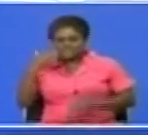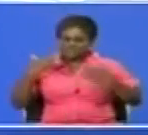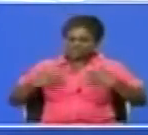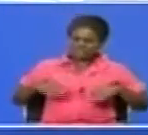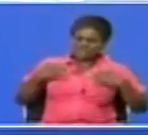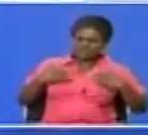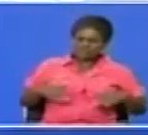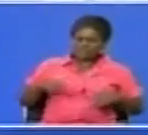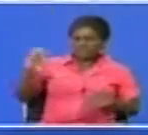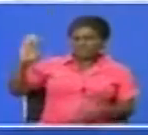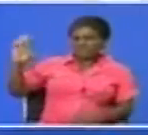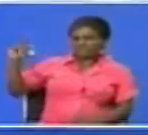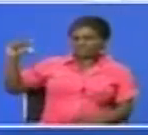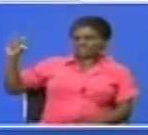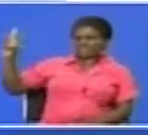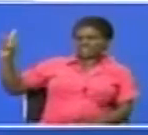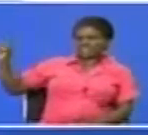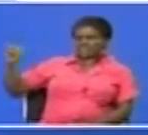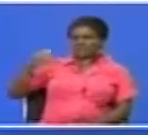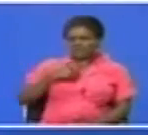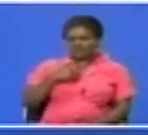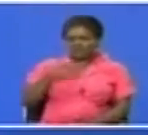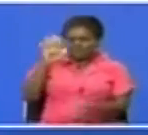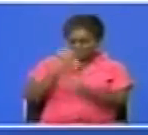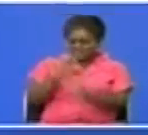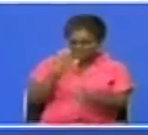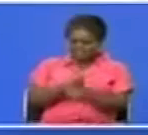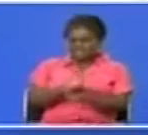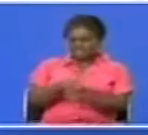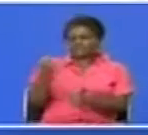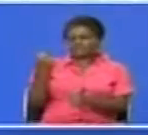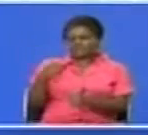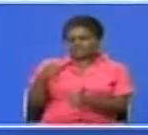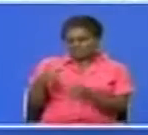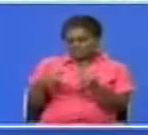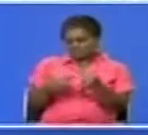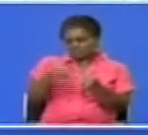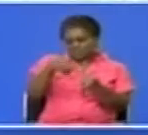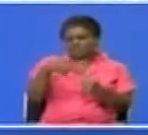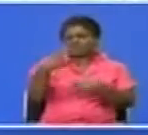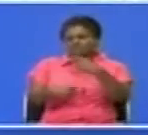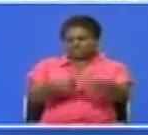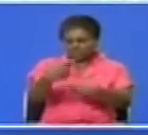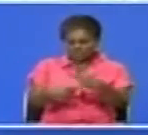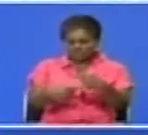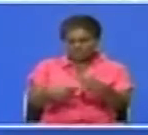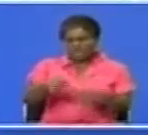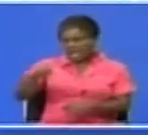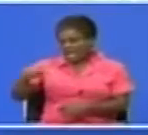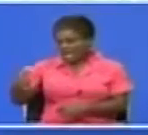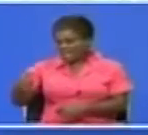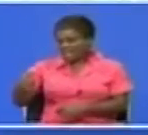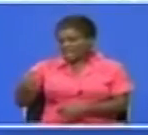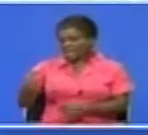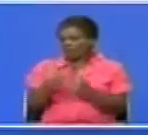been done FGM. Staggering numbers, and as the cut is practiced within the valley, those that do not go